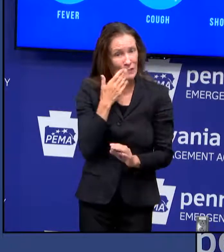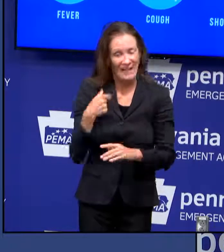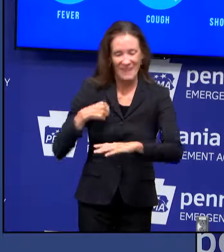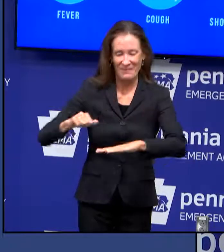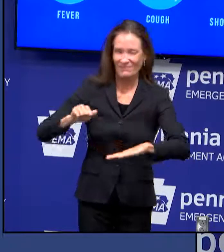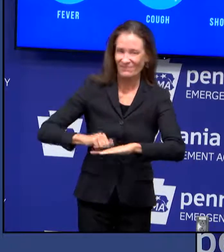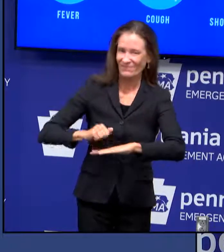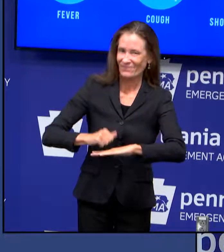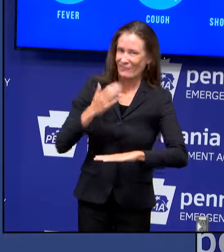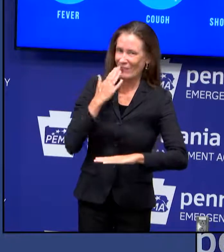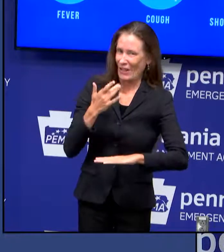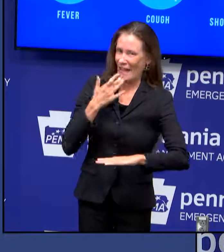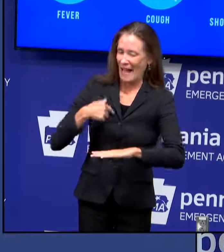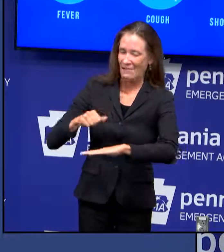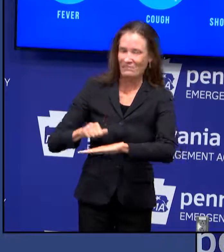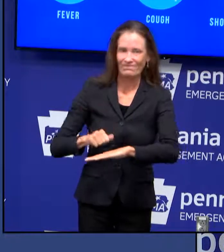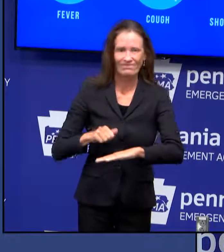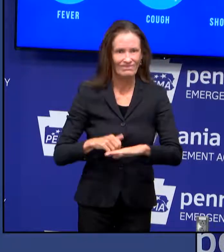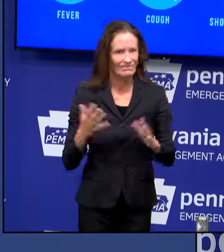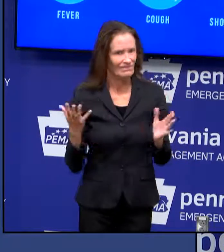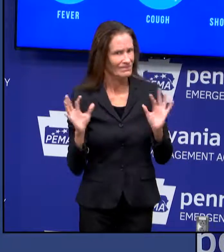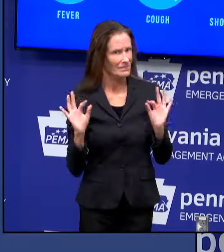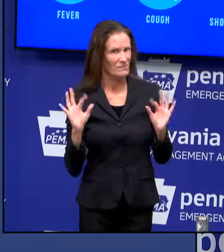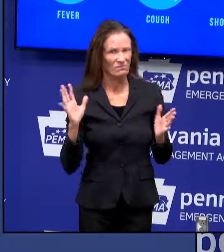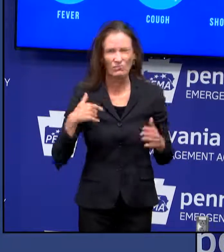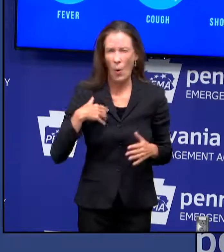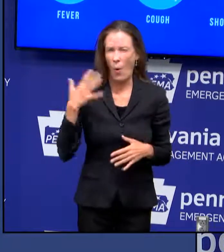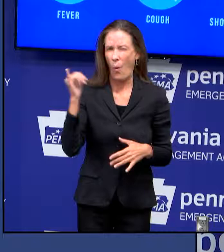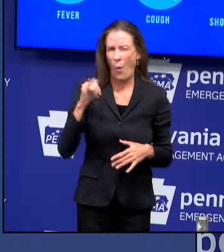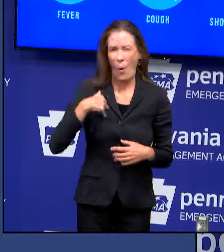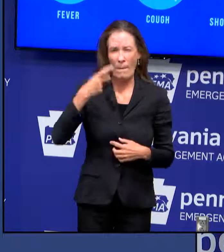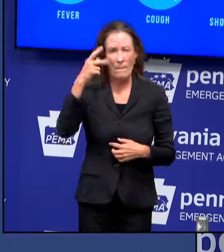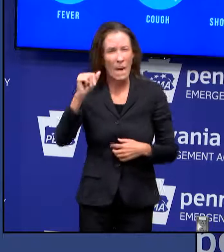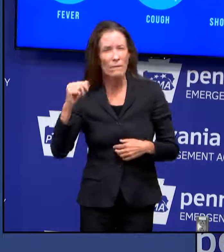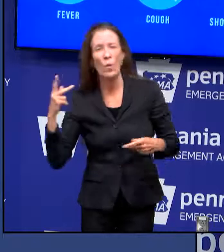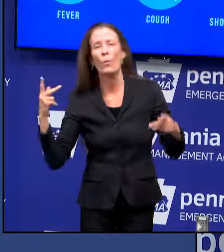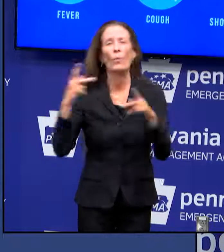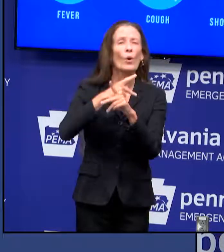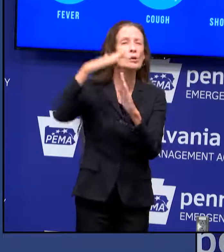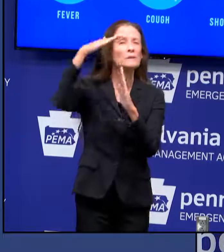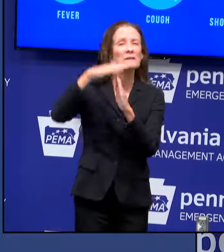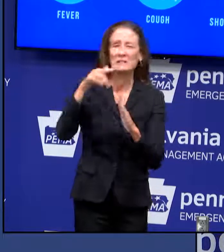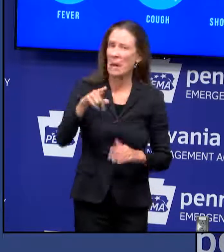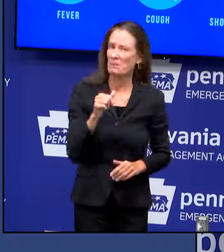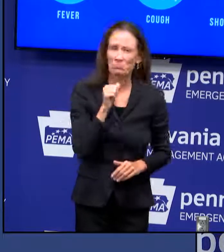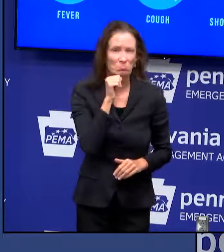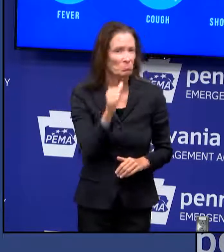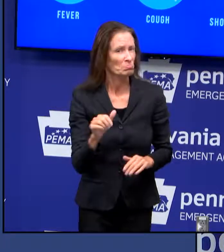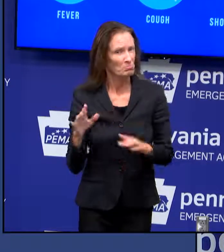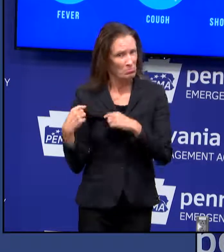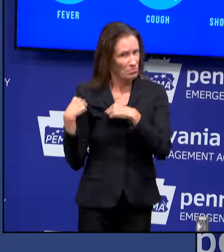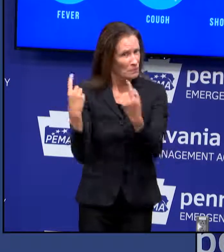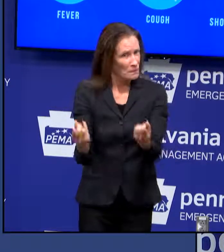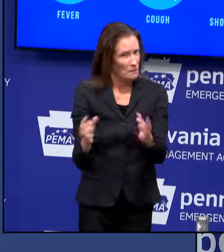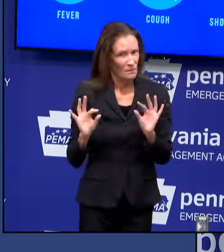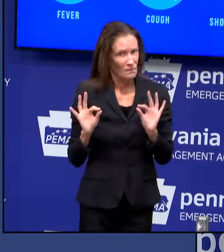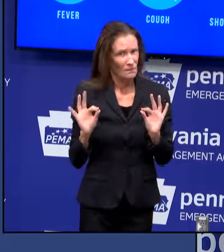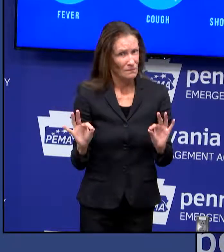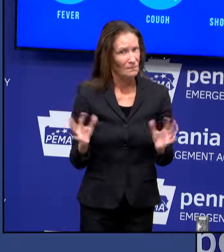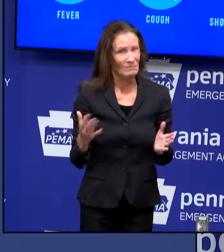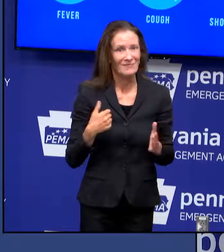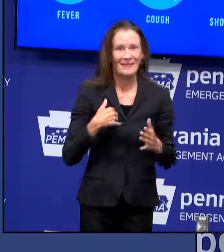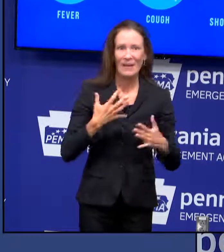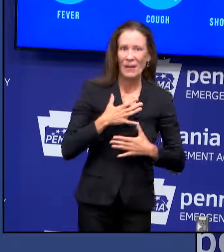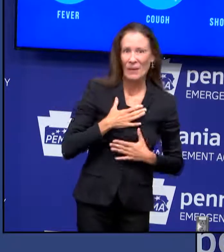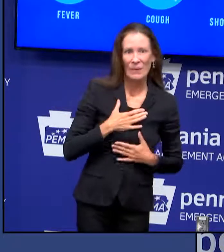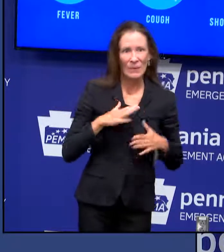We're not at the top of that list. So issues like this really show that no state is an island. We all are in this together when it